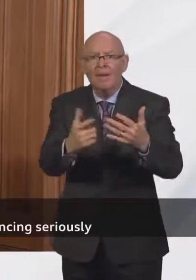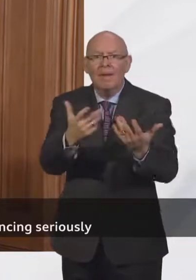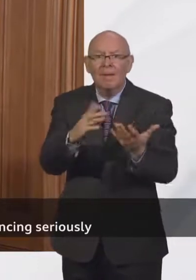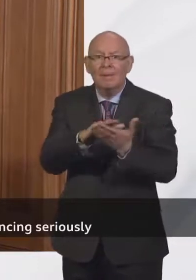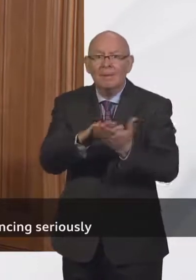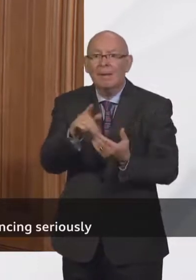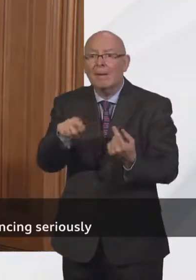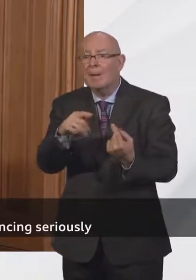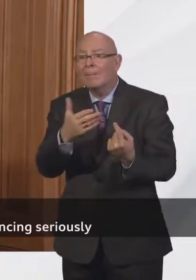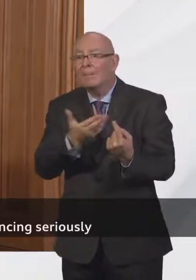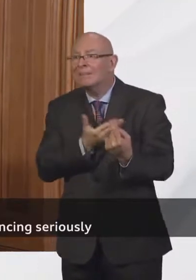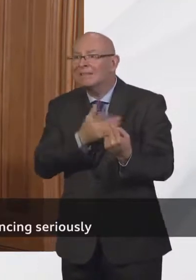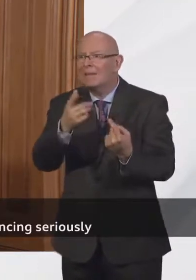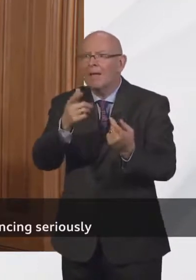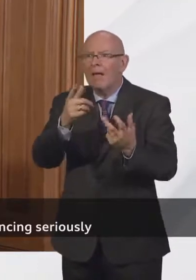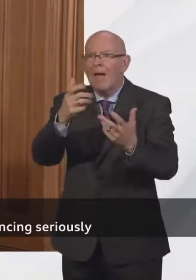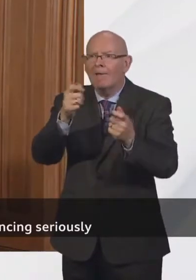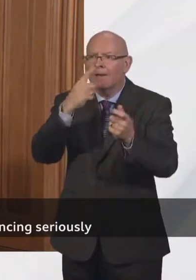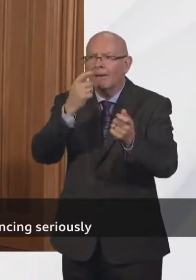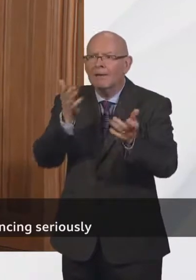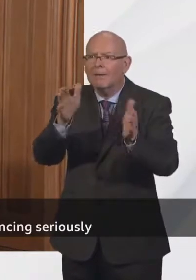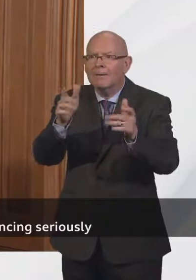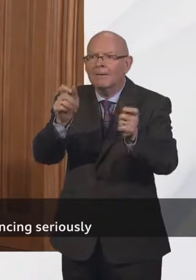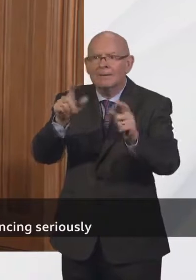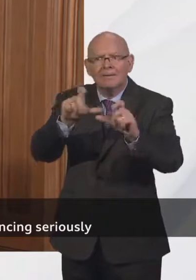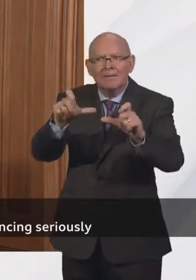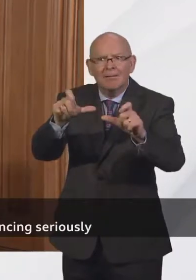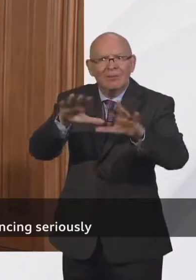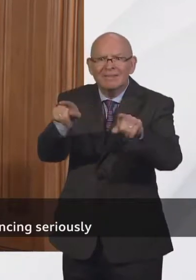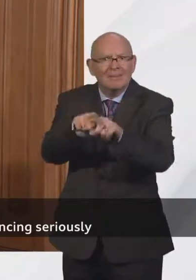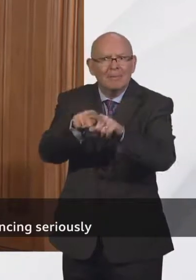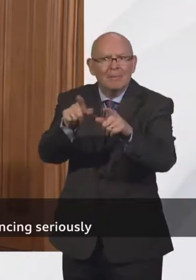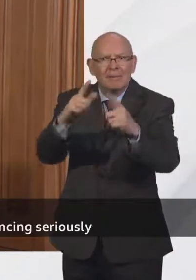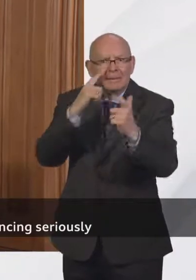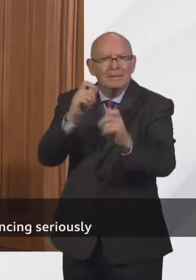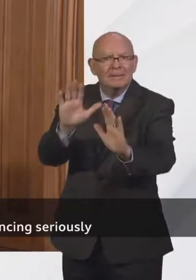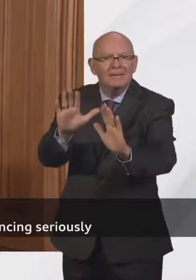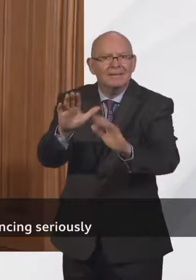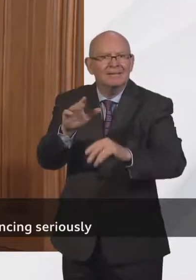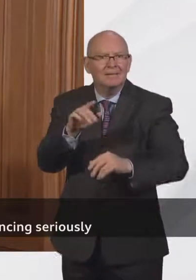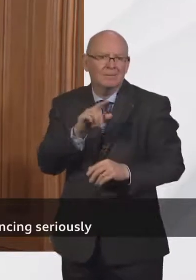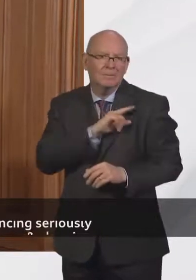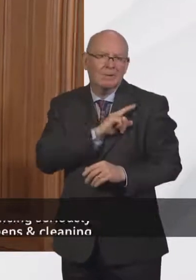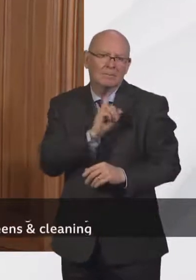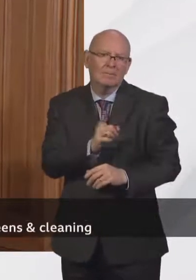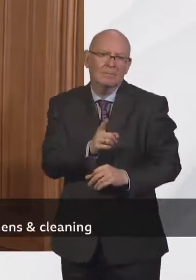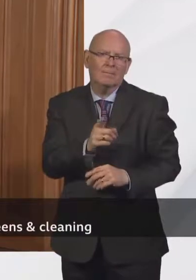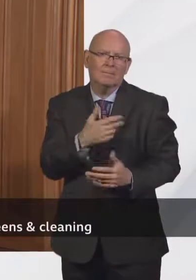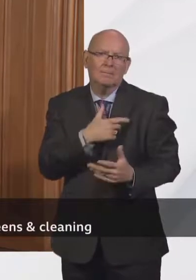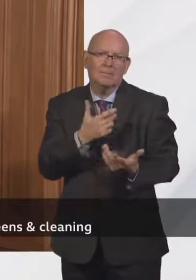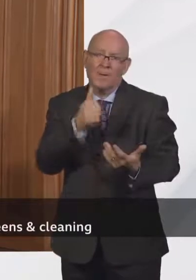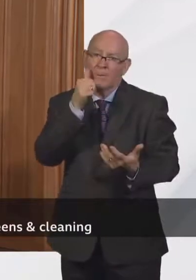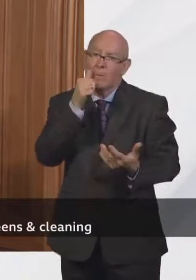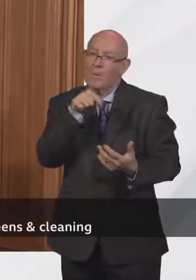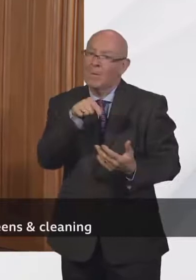it? This is a balance of risk. It's like many things in medicine. You don't go in for an operation unless you absolutely have to. It's a balance of risk. And